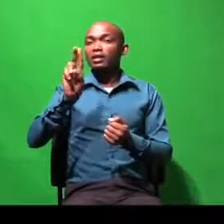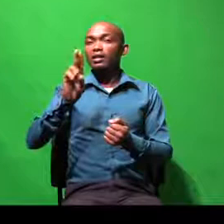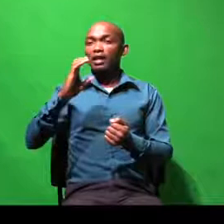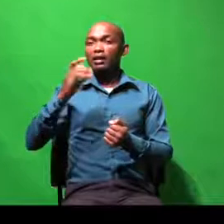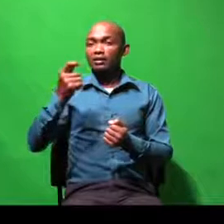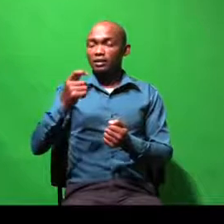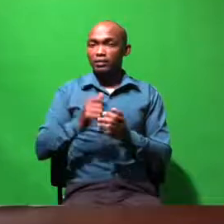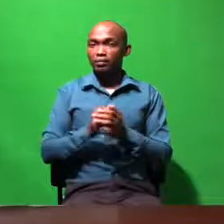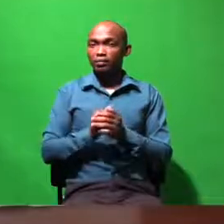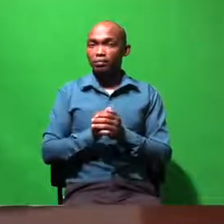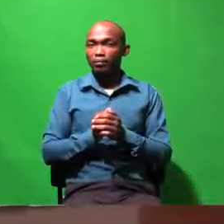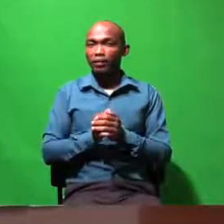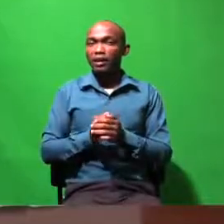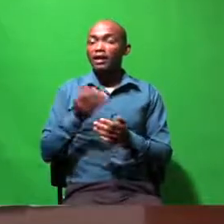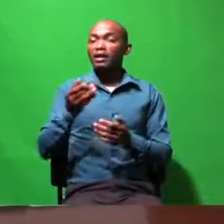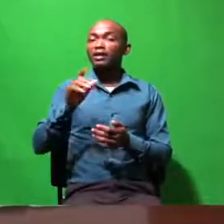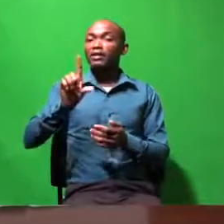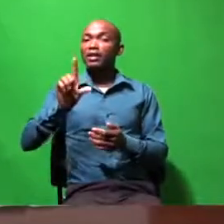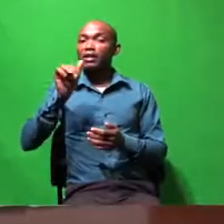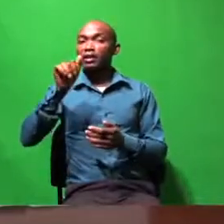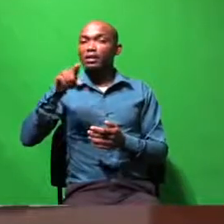duct. And the lymph